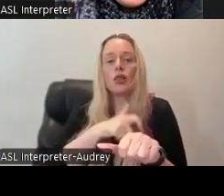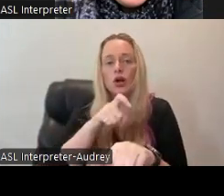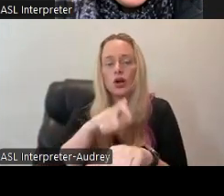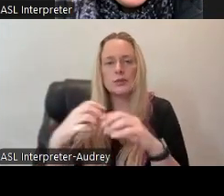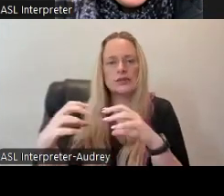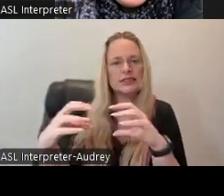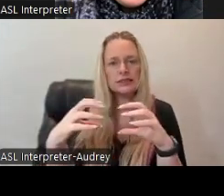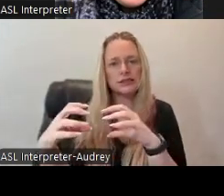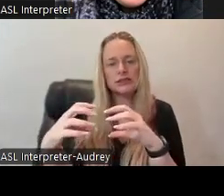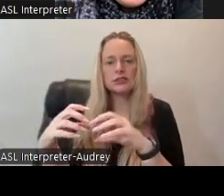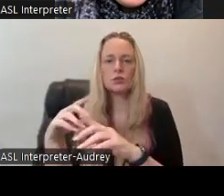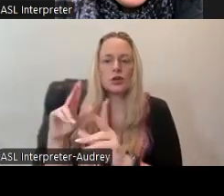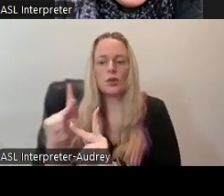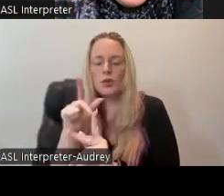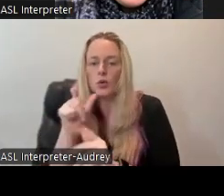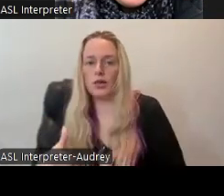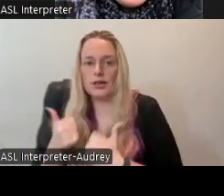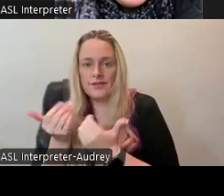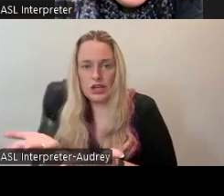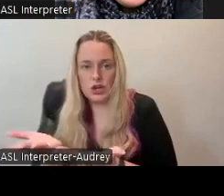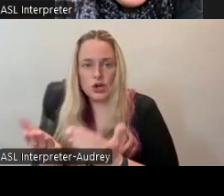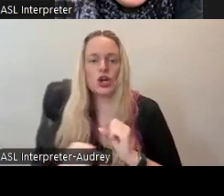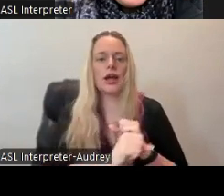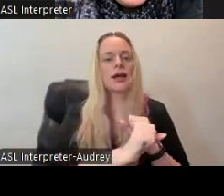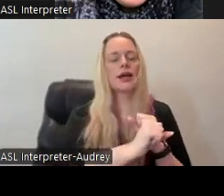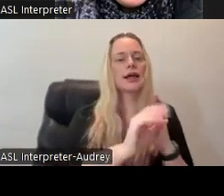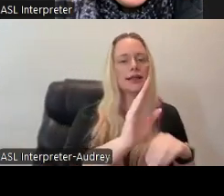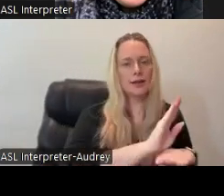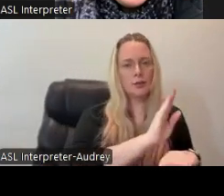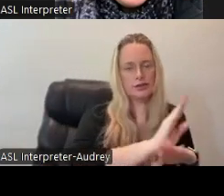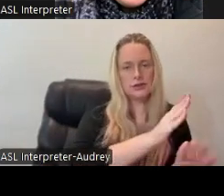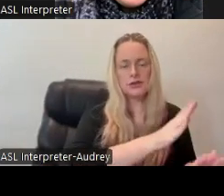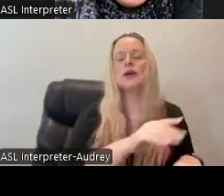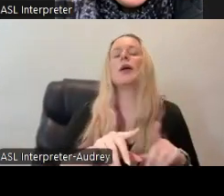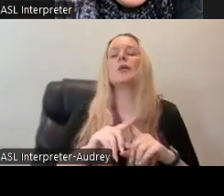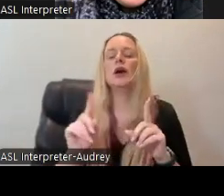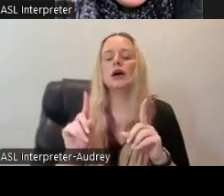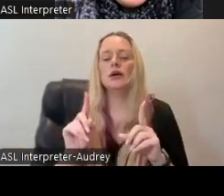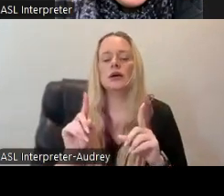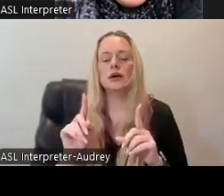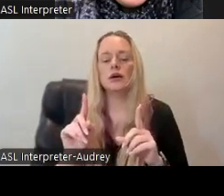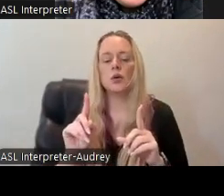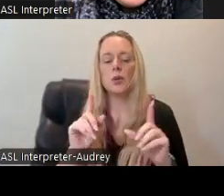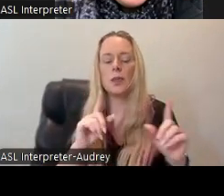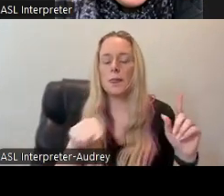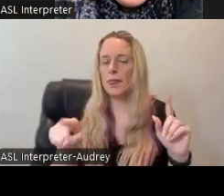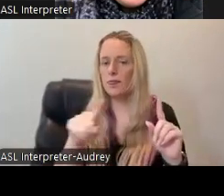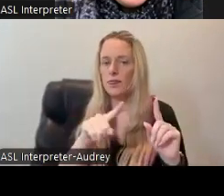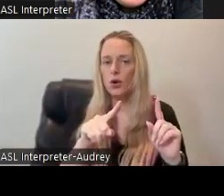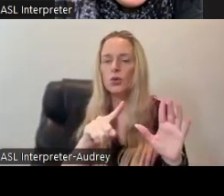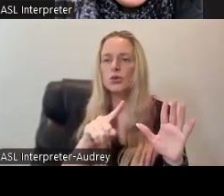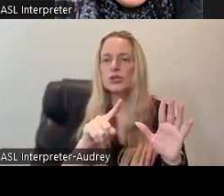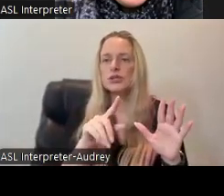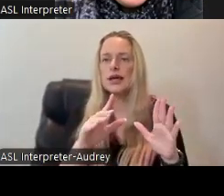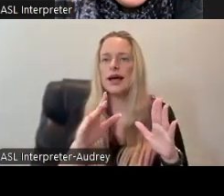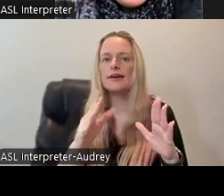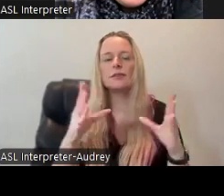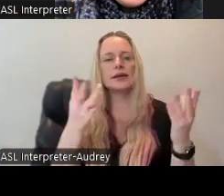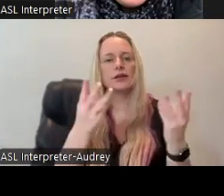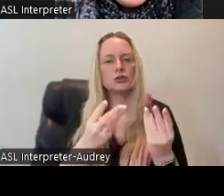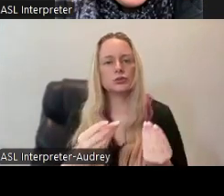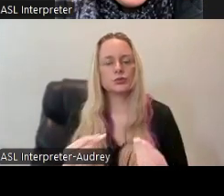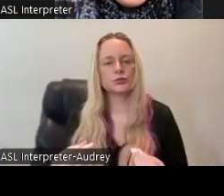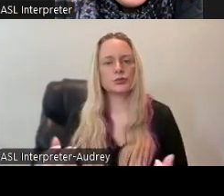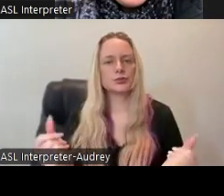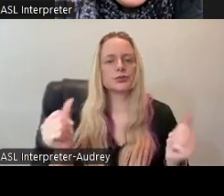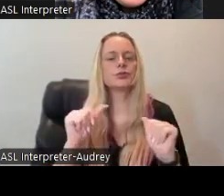between the neighborhood's residents and its commercial appeal. But those entities have largely managed to harmonize and appreciate